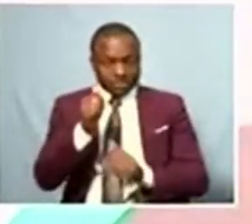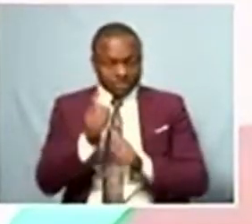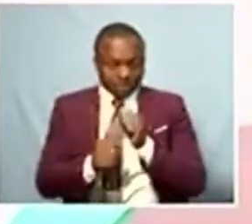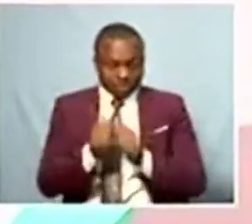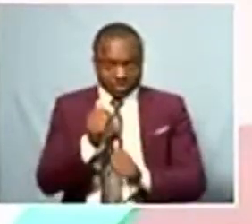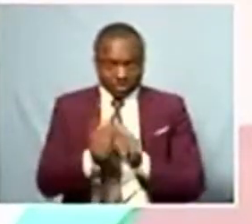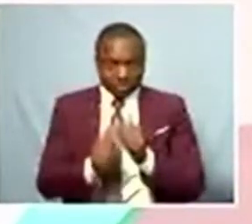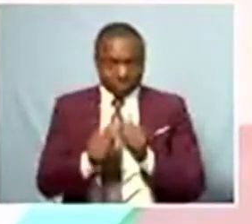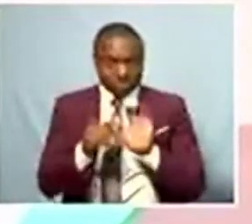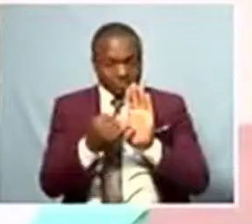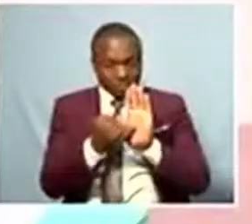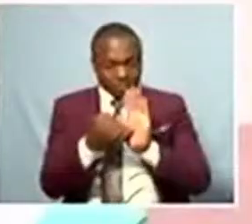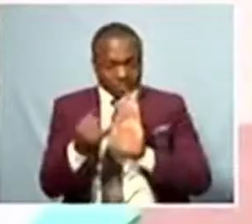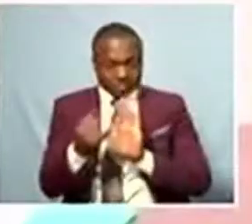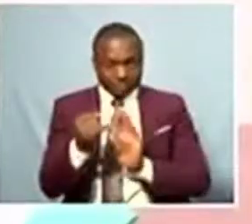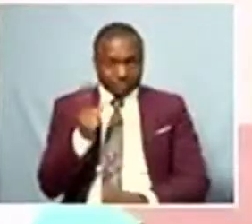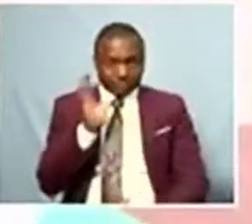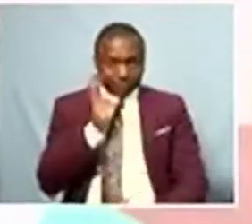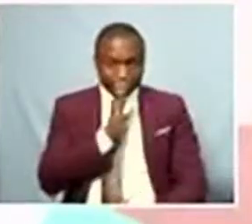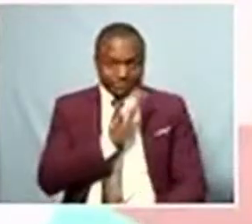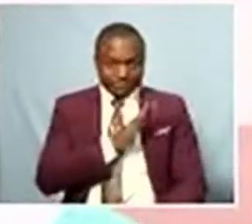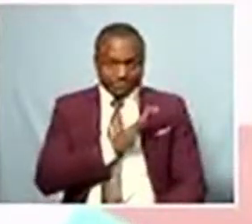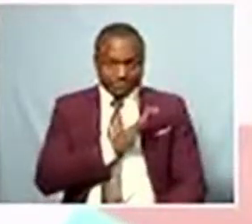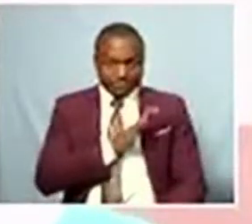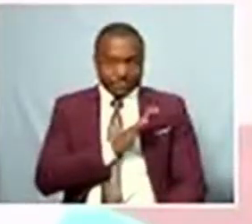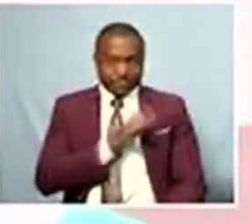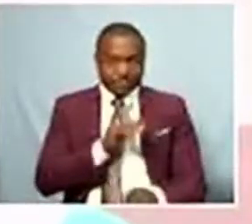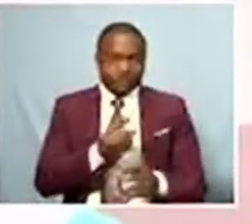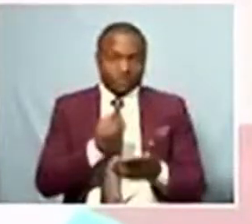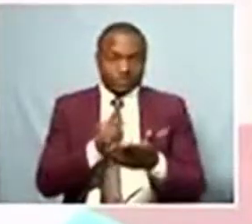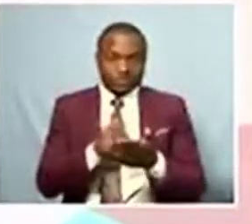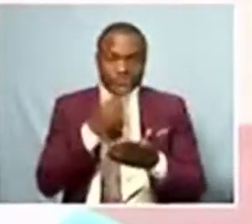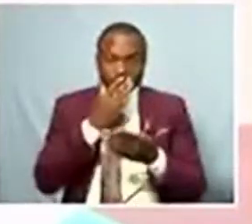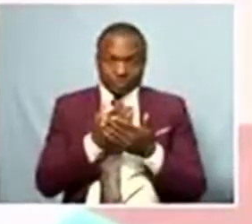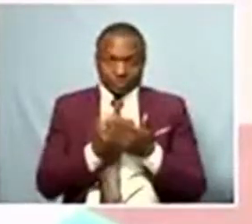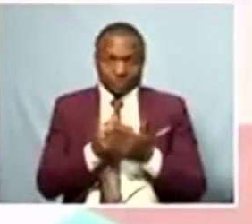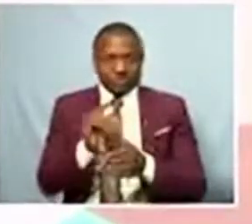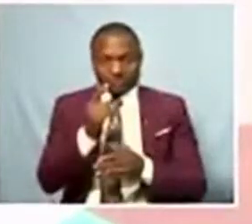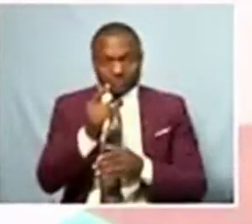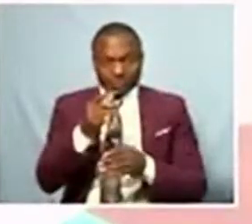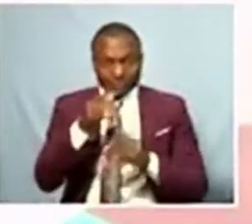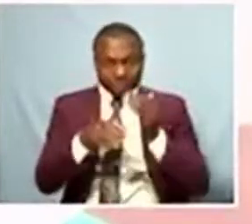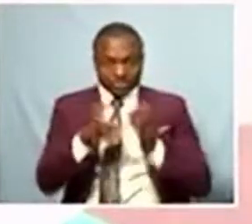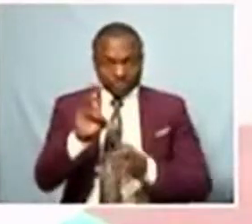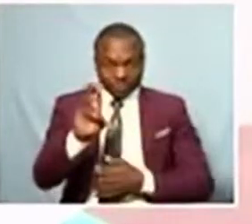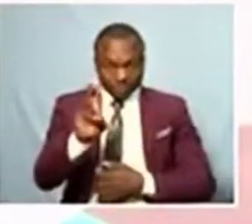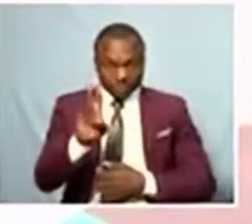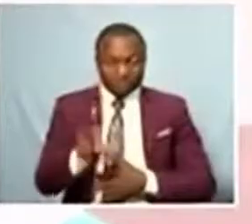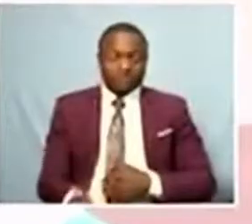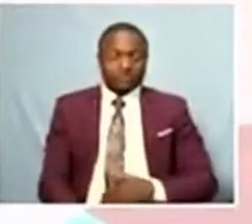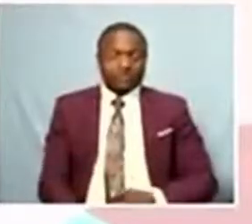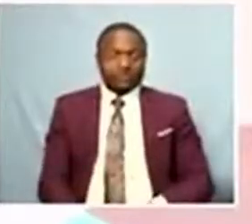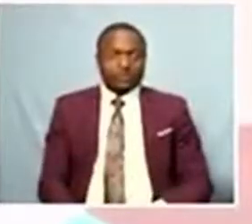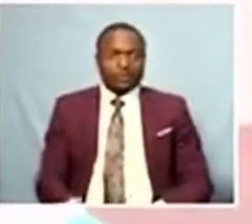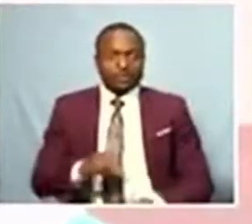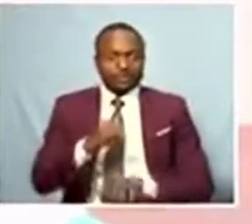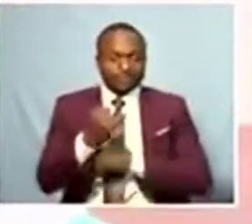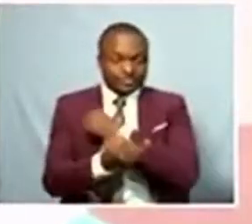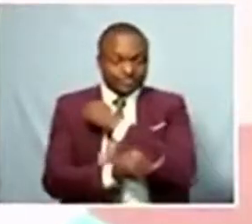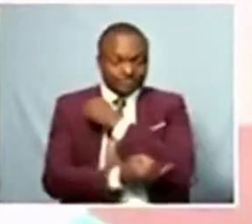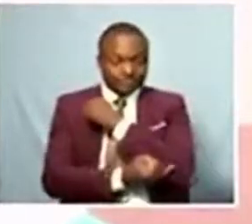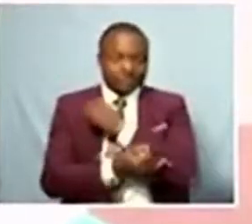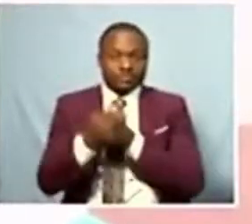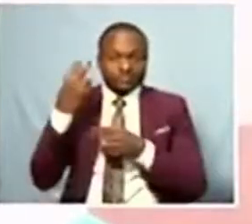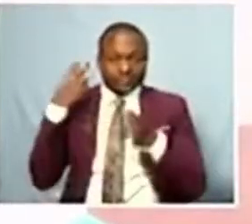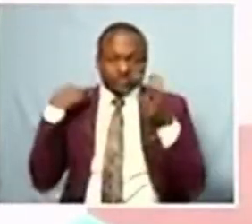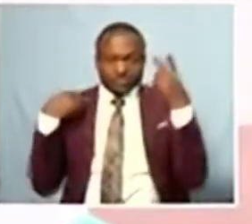we've identified to be progressive. The first one is Clause 6, which introduces